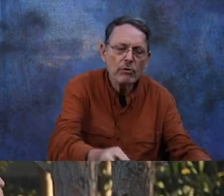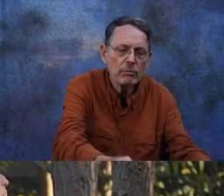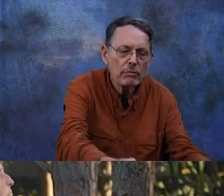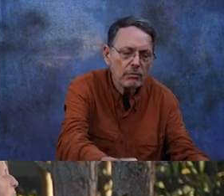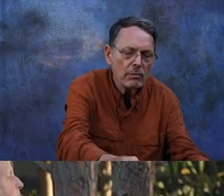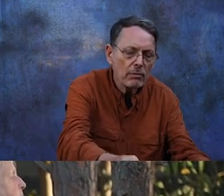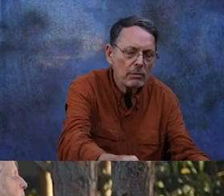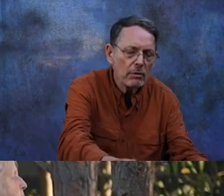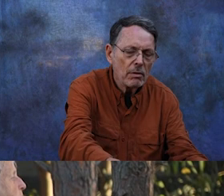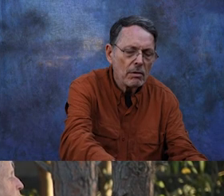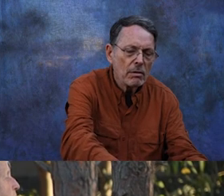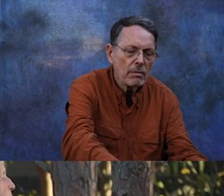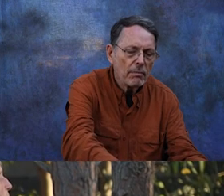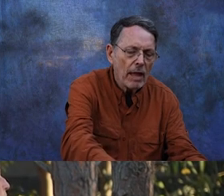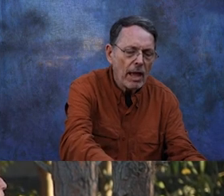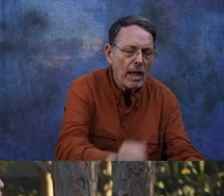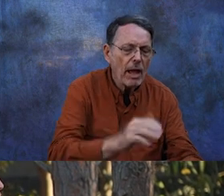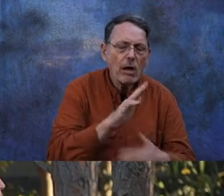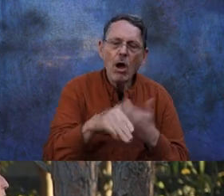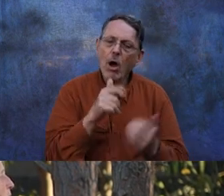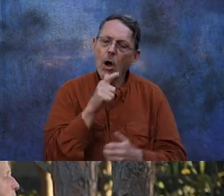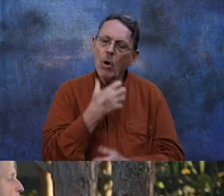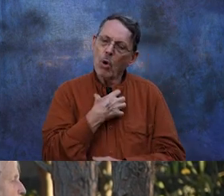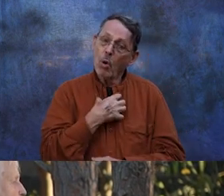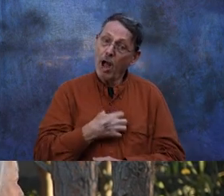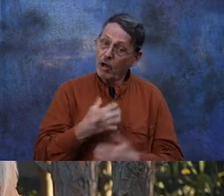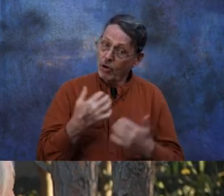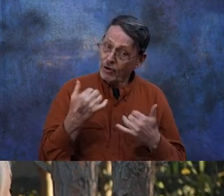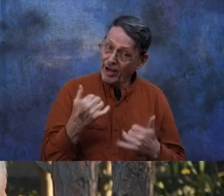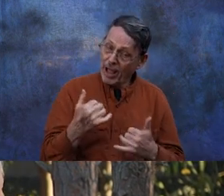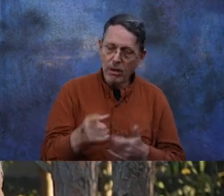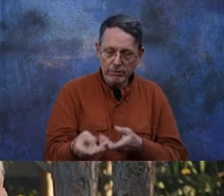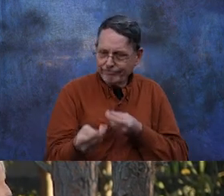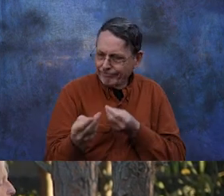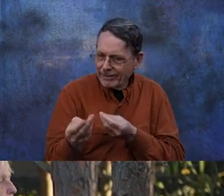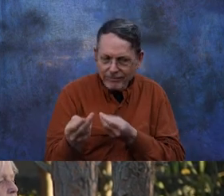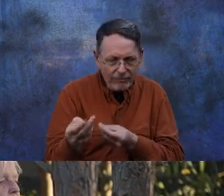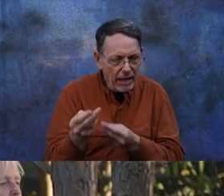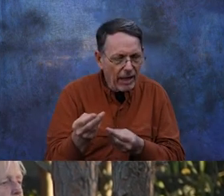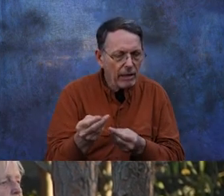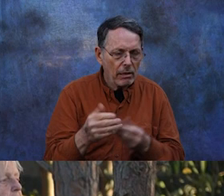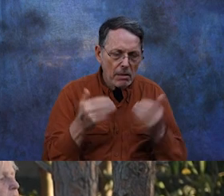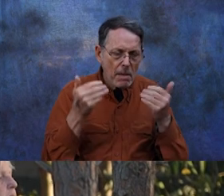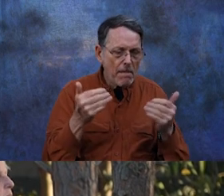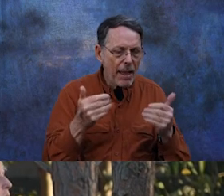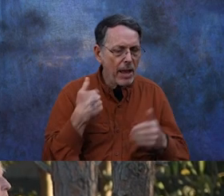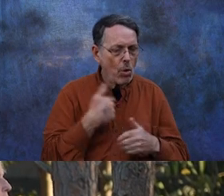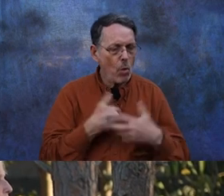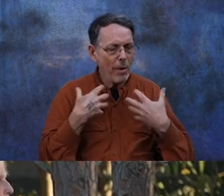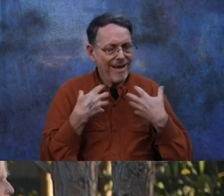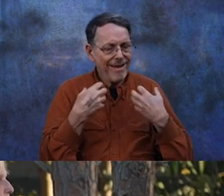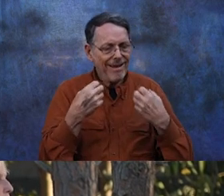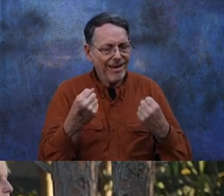May all who hunger now be fed. May we heal